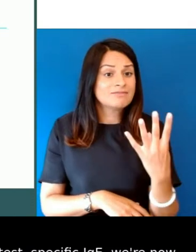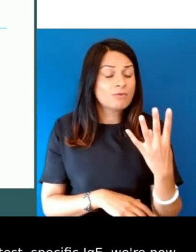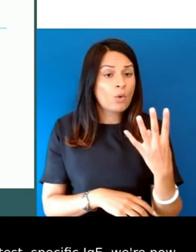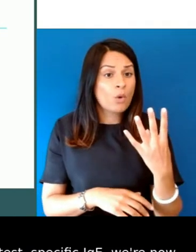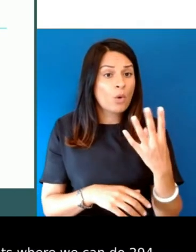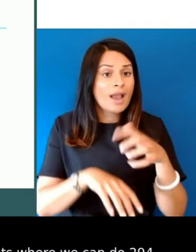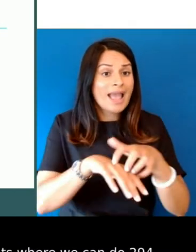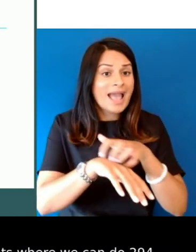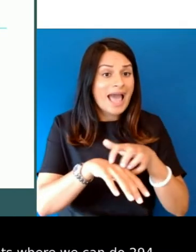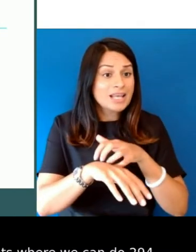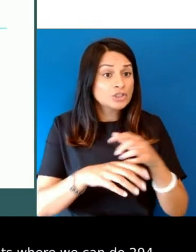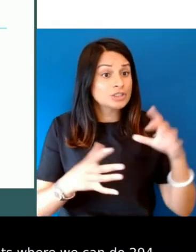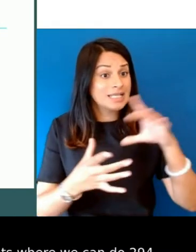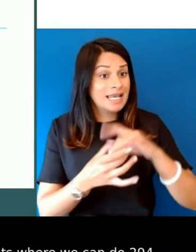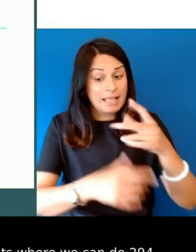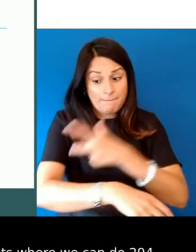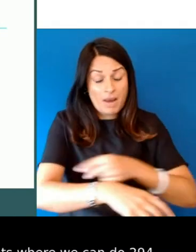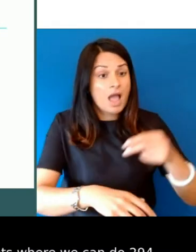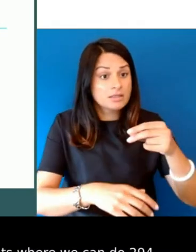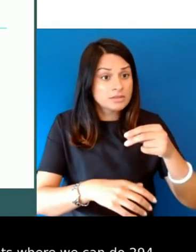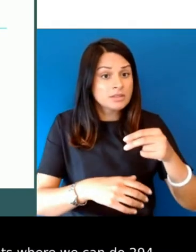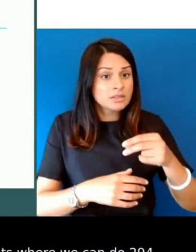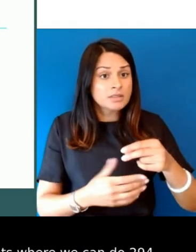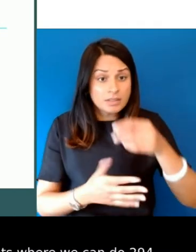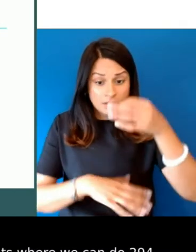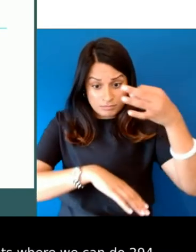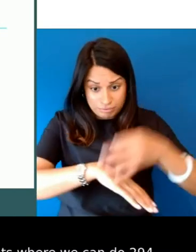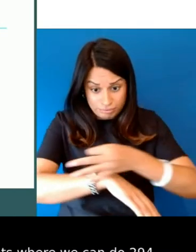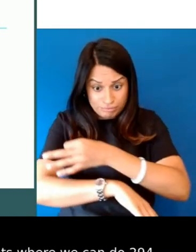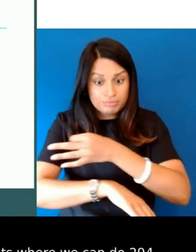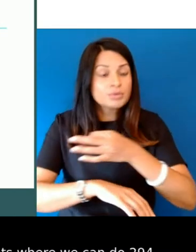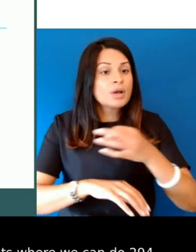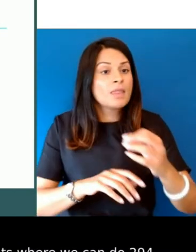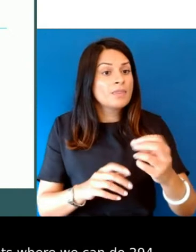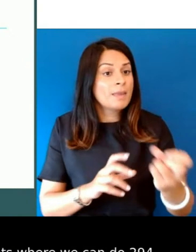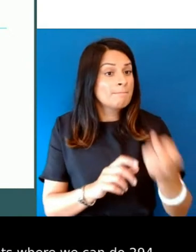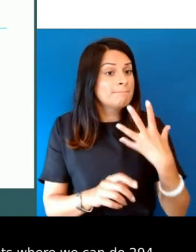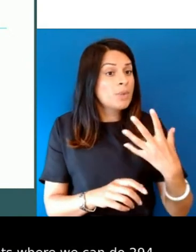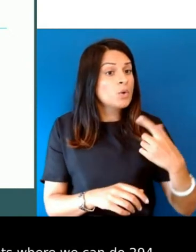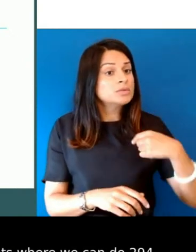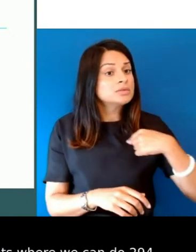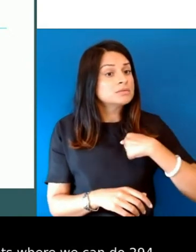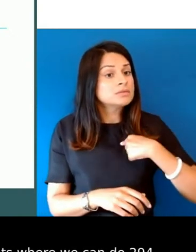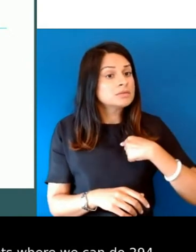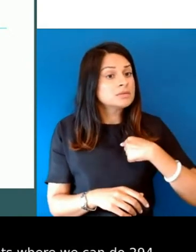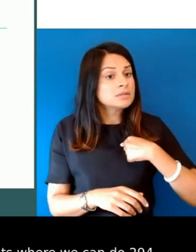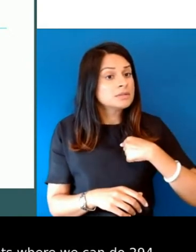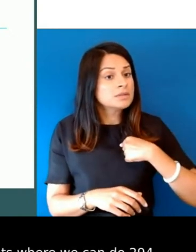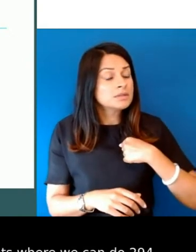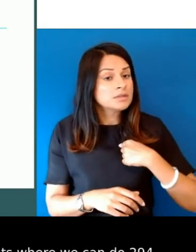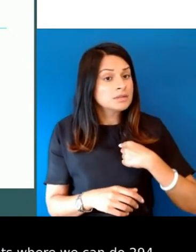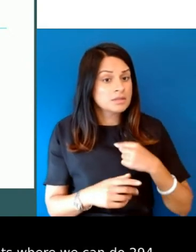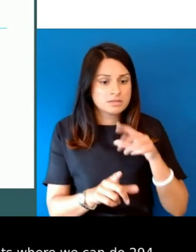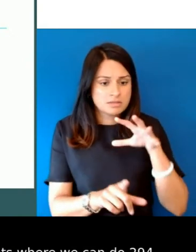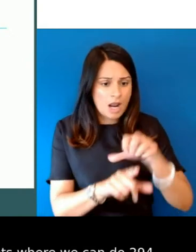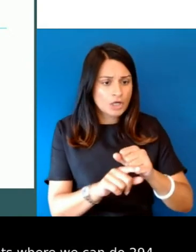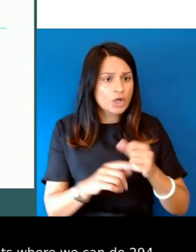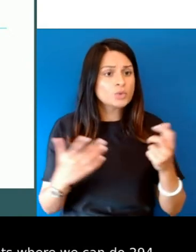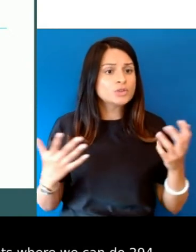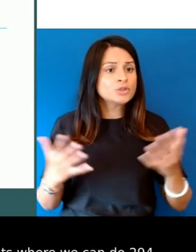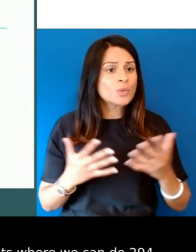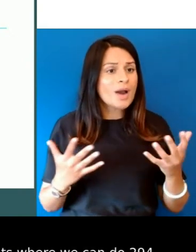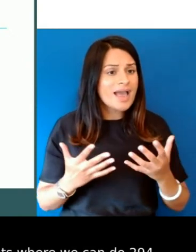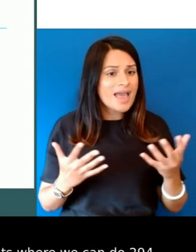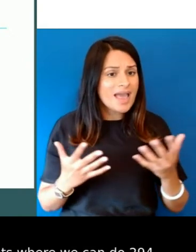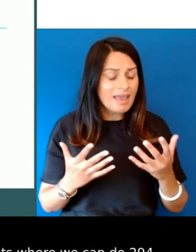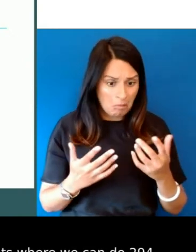blood and then those results get sent back to us so although the diagnosis is is um reliable